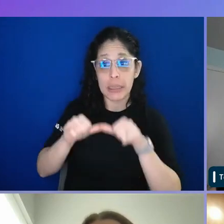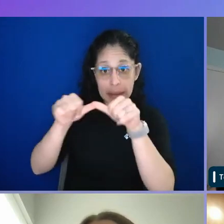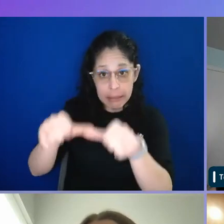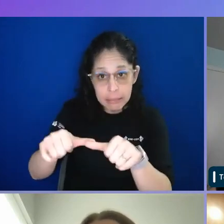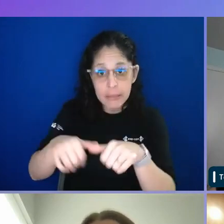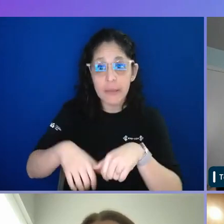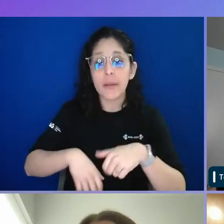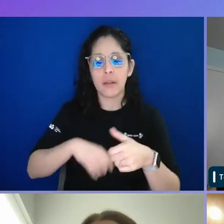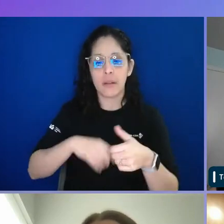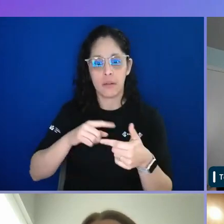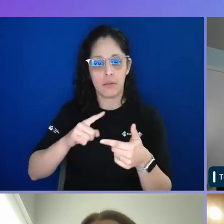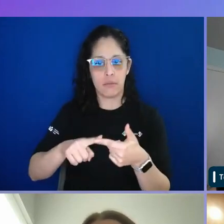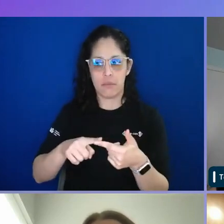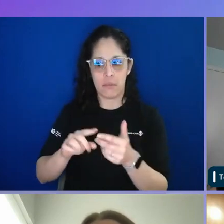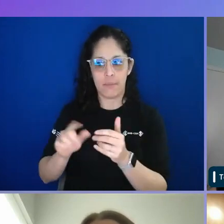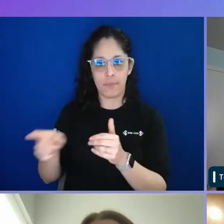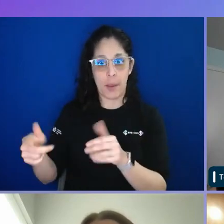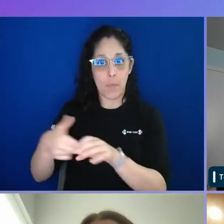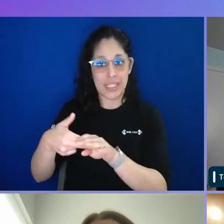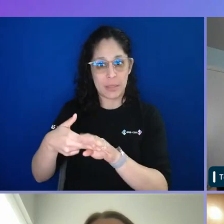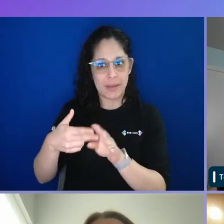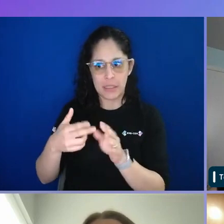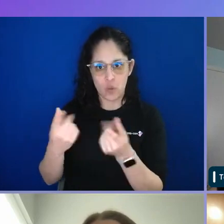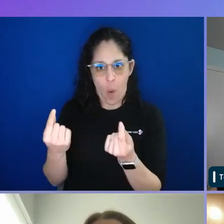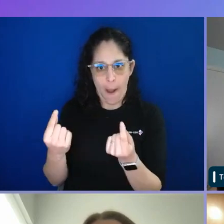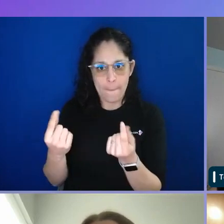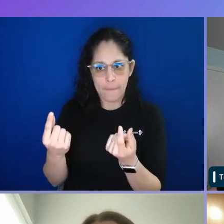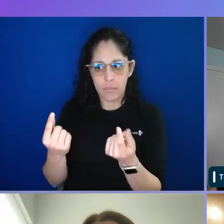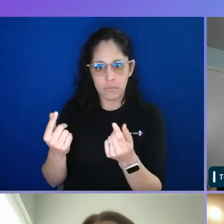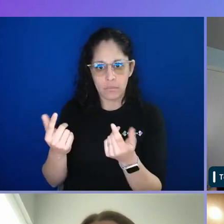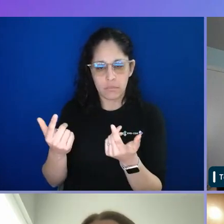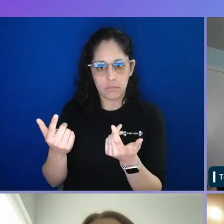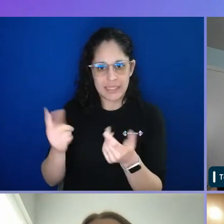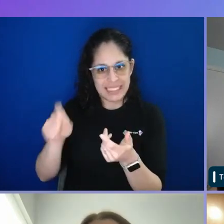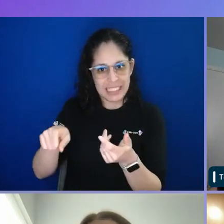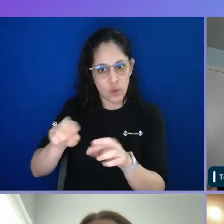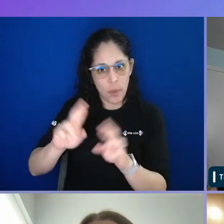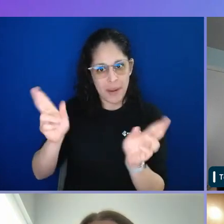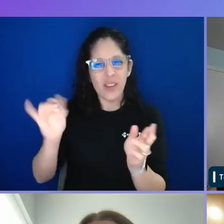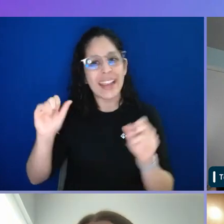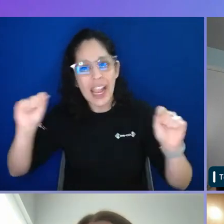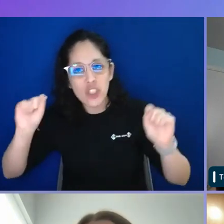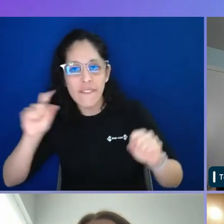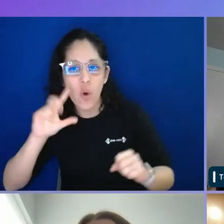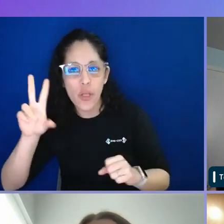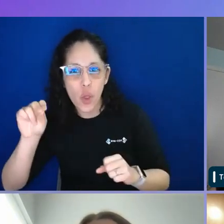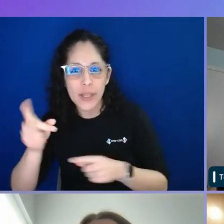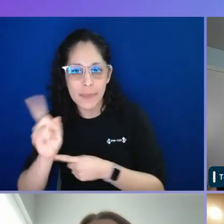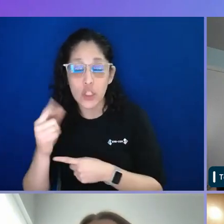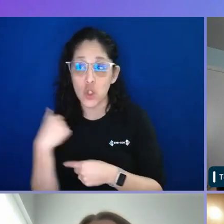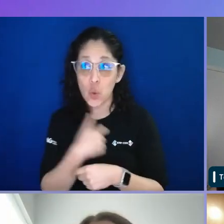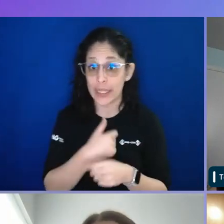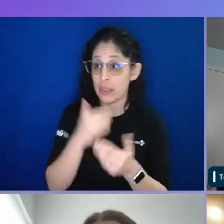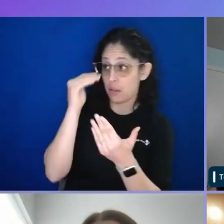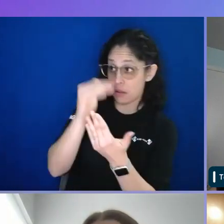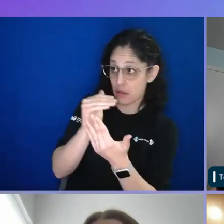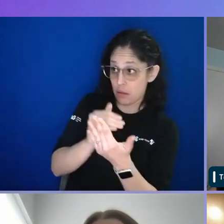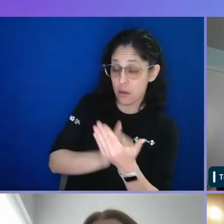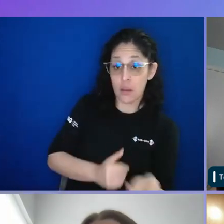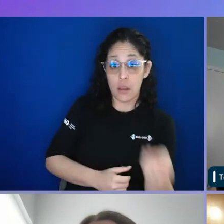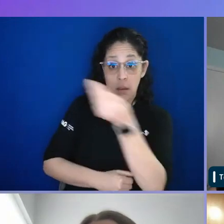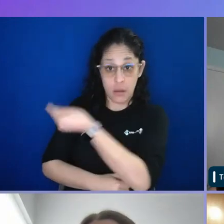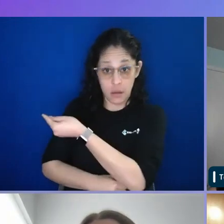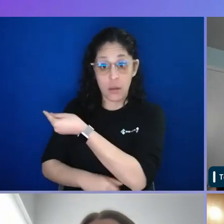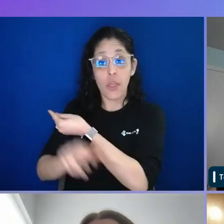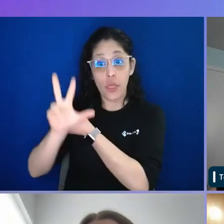to come in prepared for, like exercising for 20 minutes. So we gave all that information to the third-party partner, and they relayed that